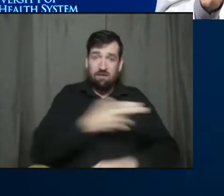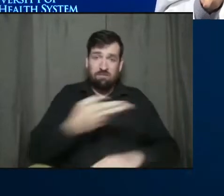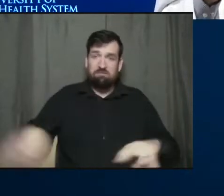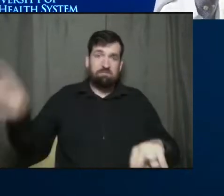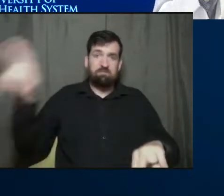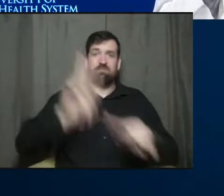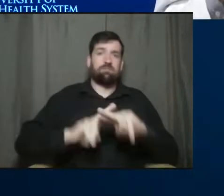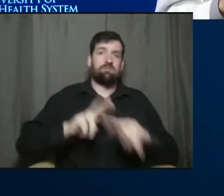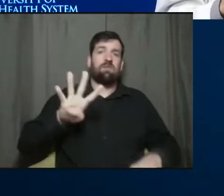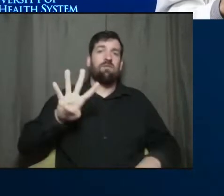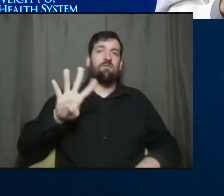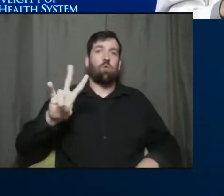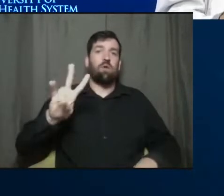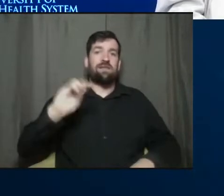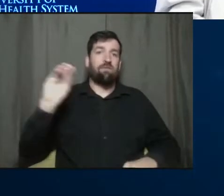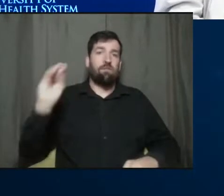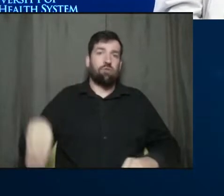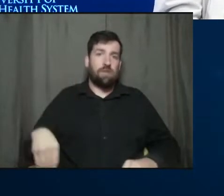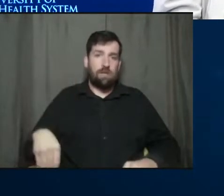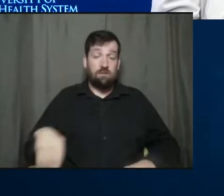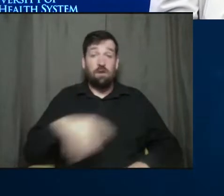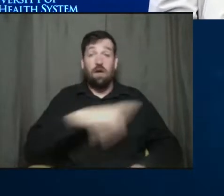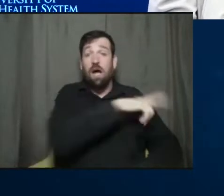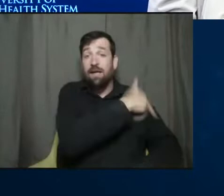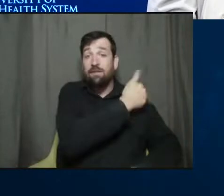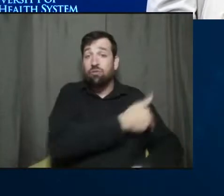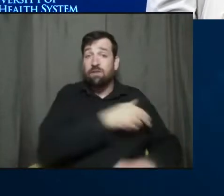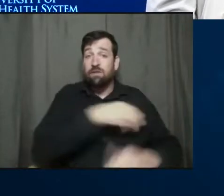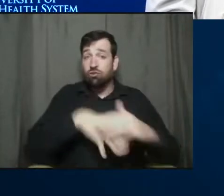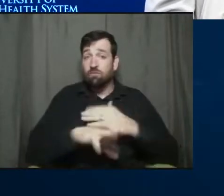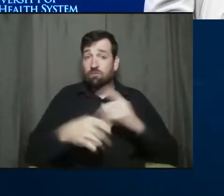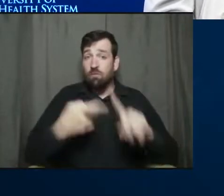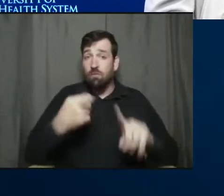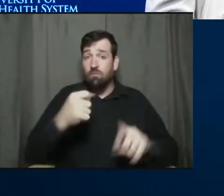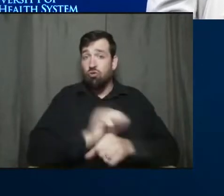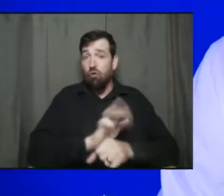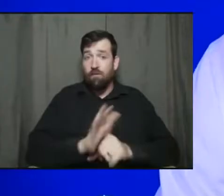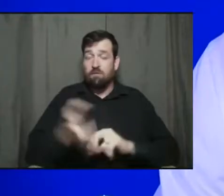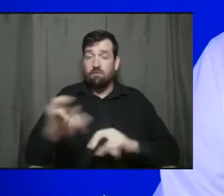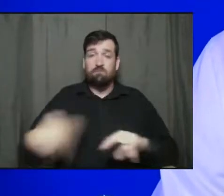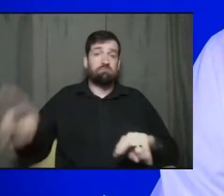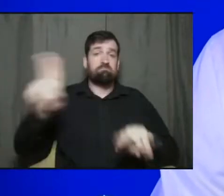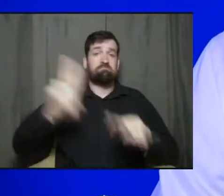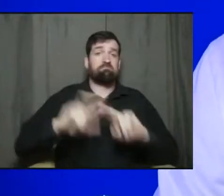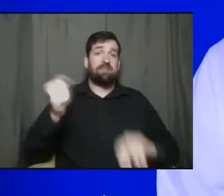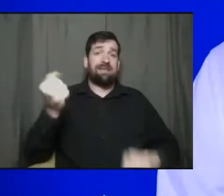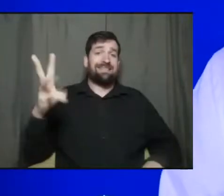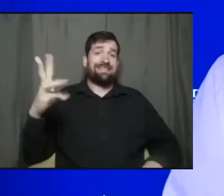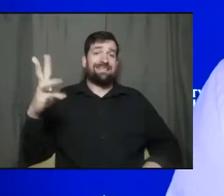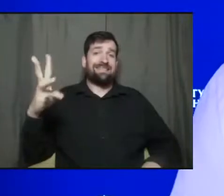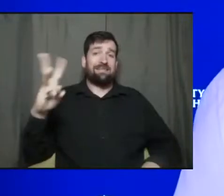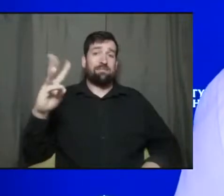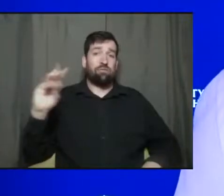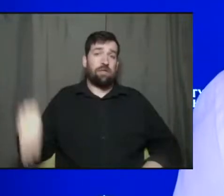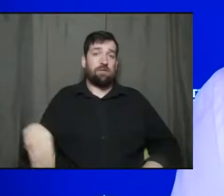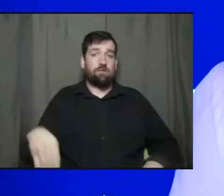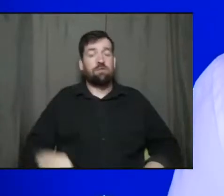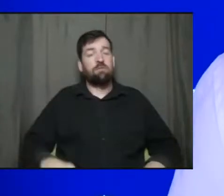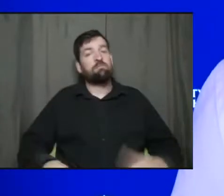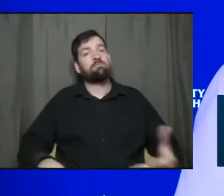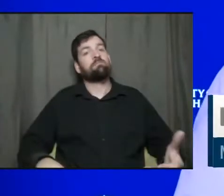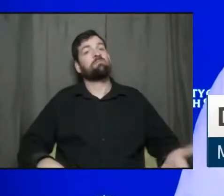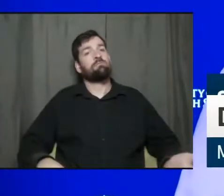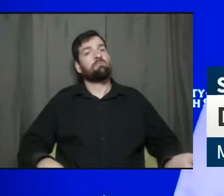United States. Hospitalizations from COVID now are up 16%. Yeah. Thoughts? I mean, I think it's